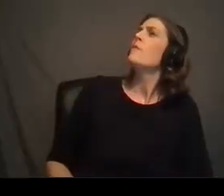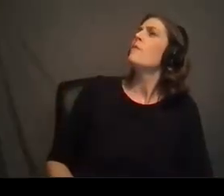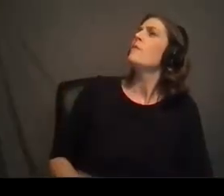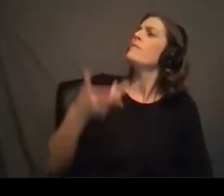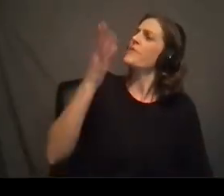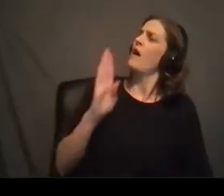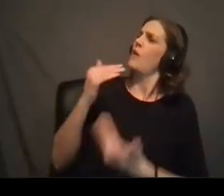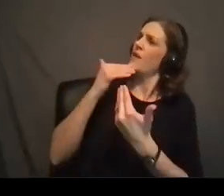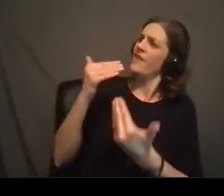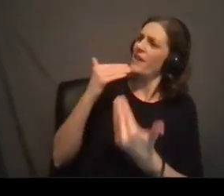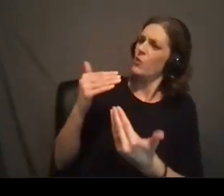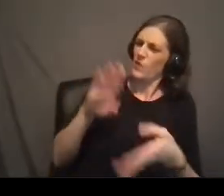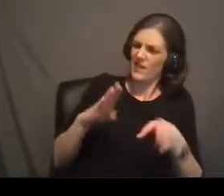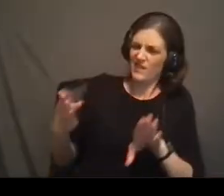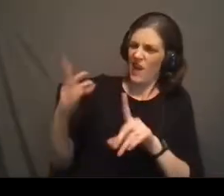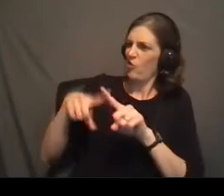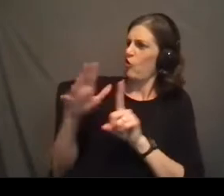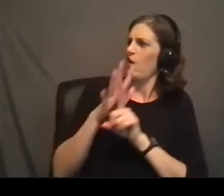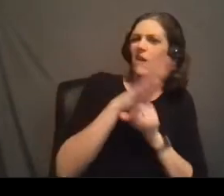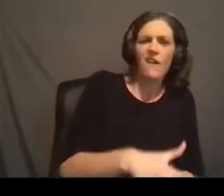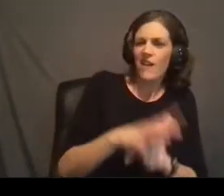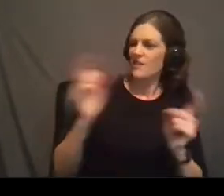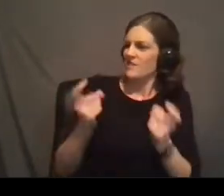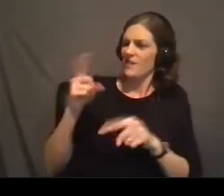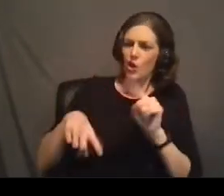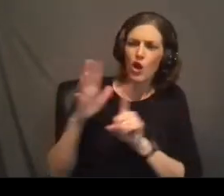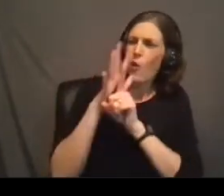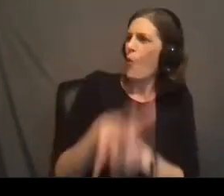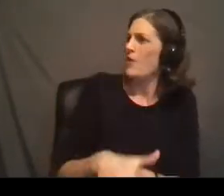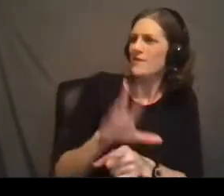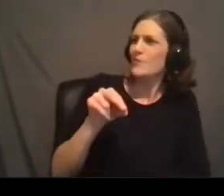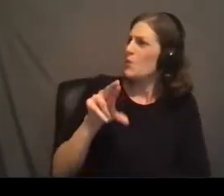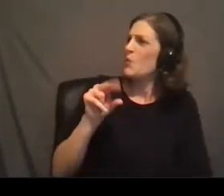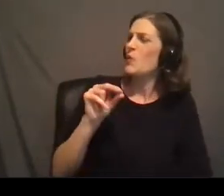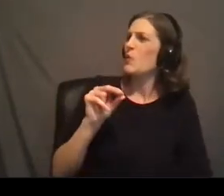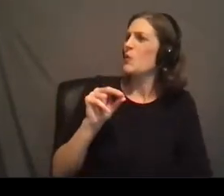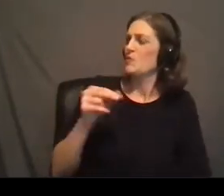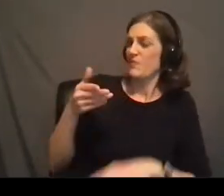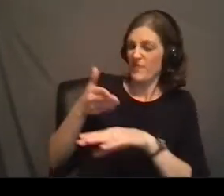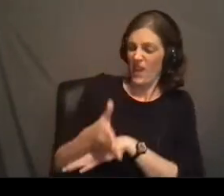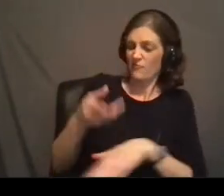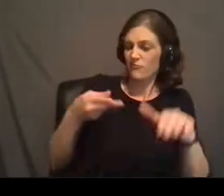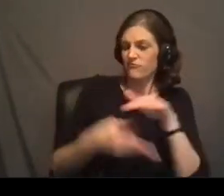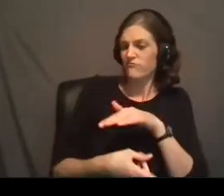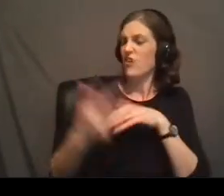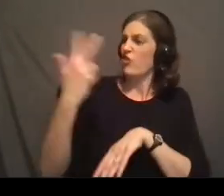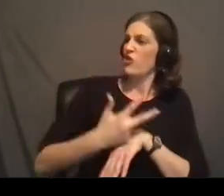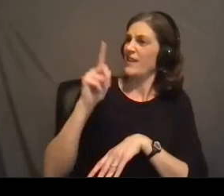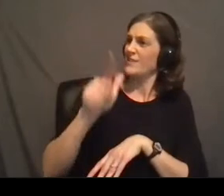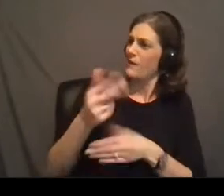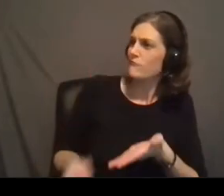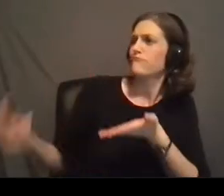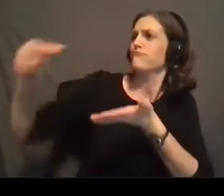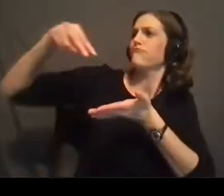God, we thank you that death couldn't hold him and sin couldn't hold him. But after he was buried, 3 days later, he